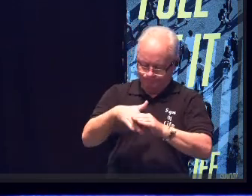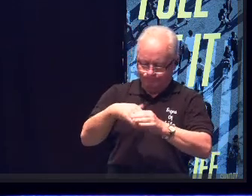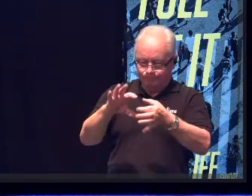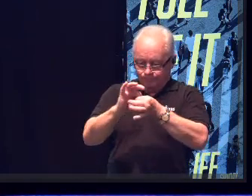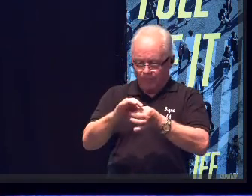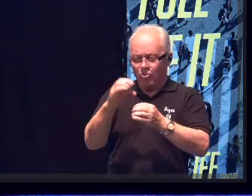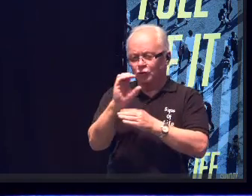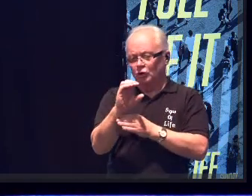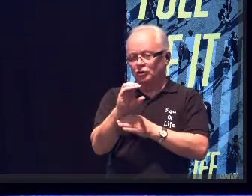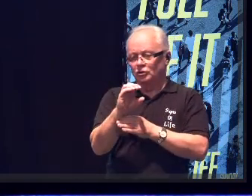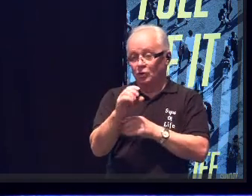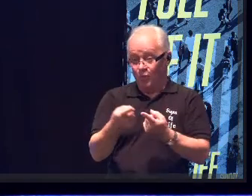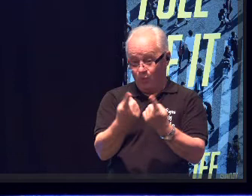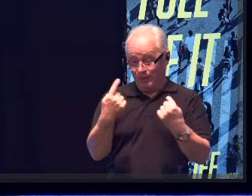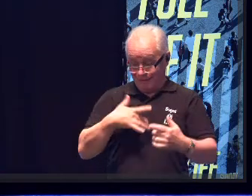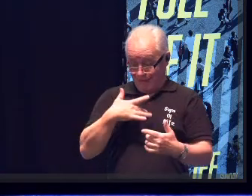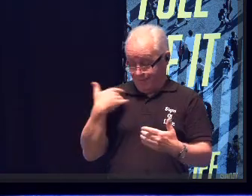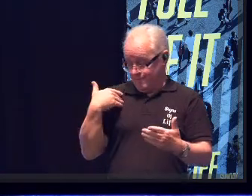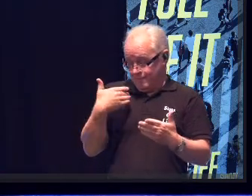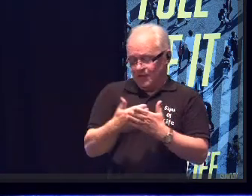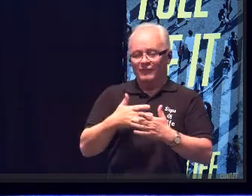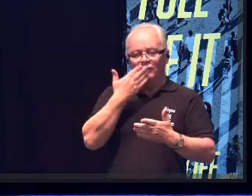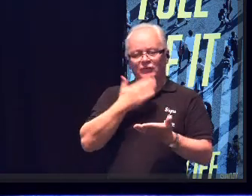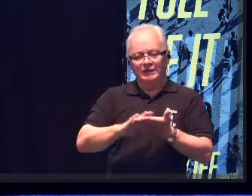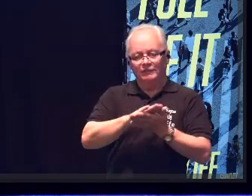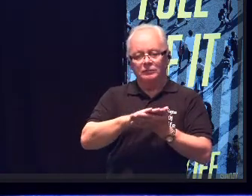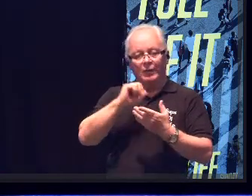We live forgiven, we will forgive,